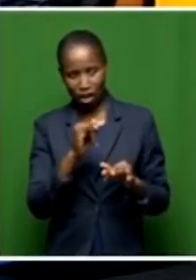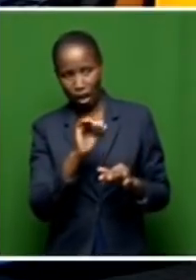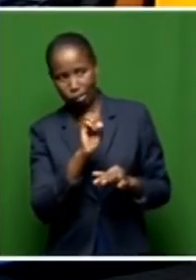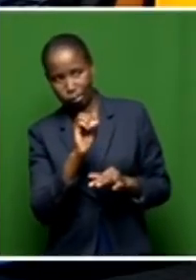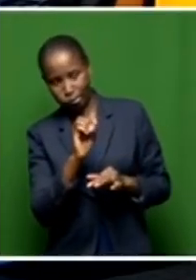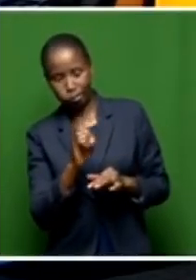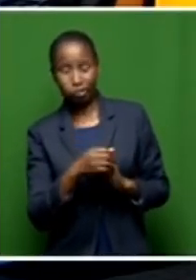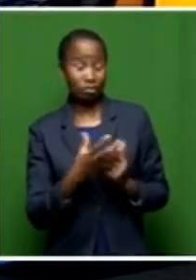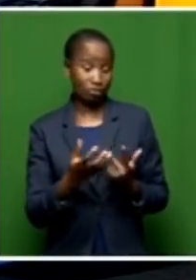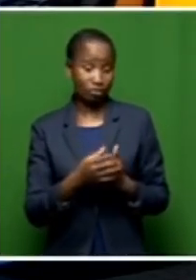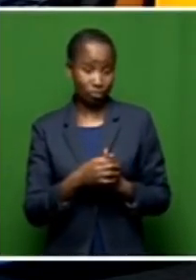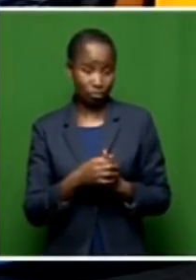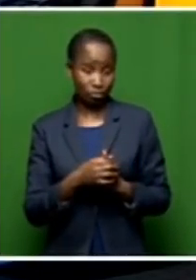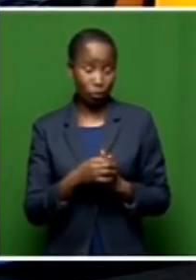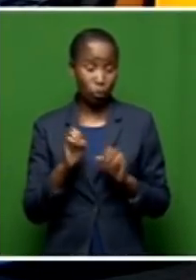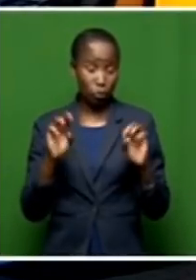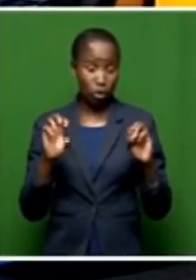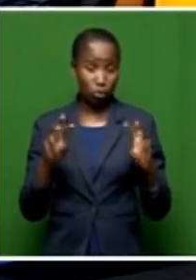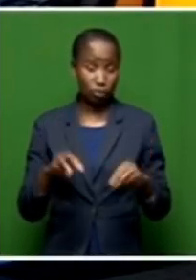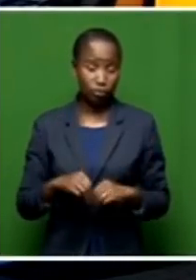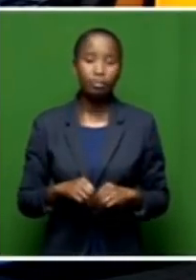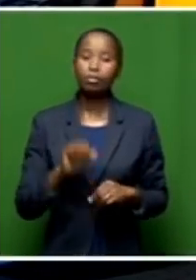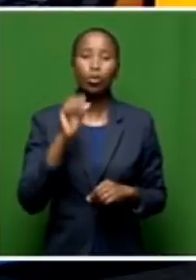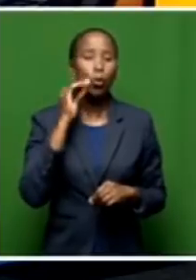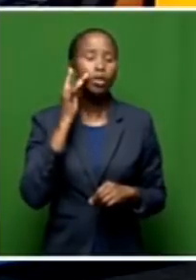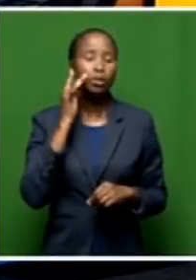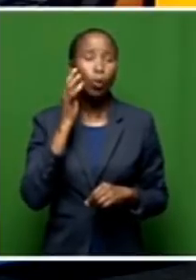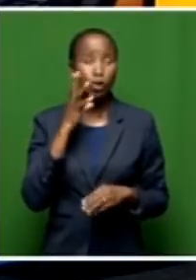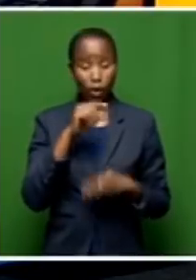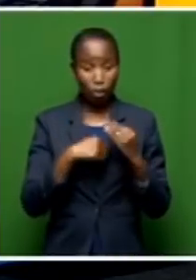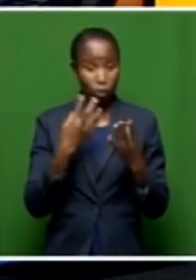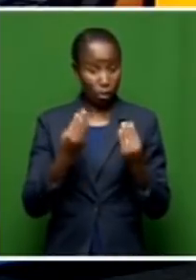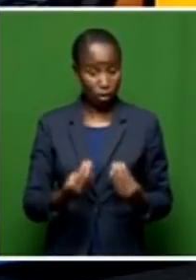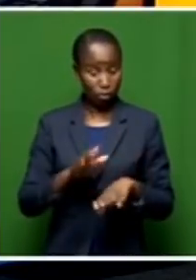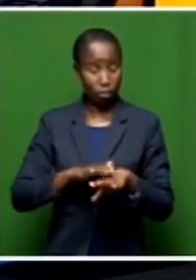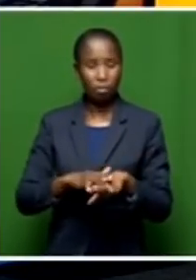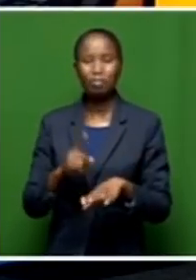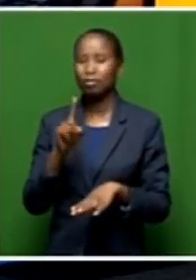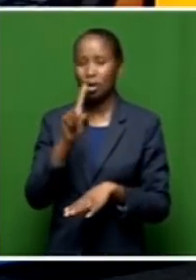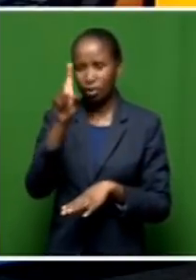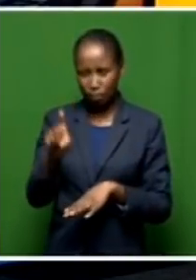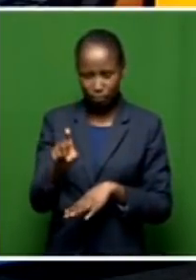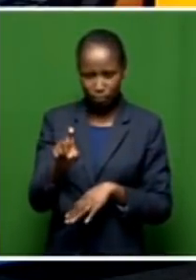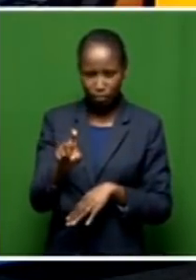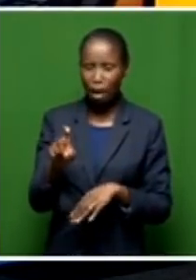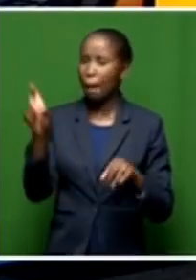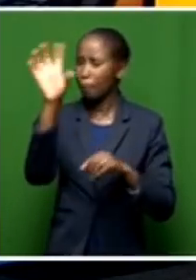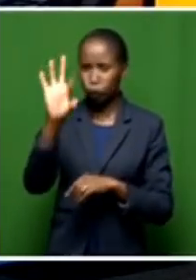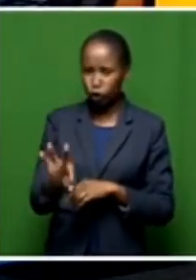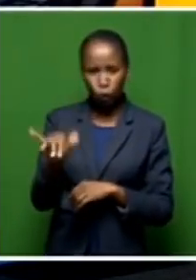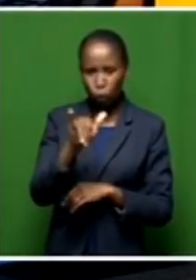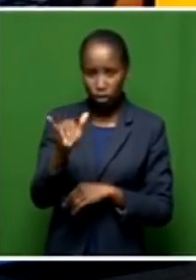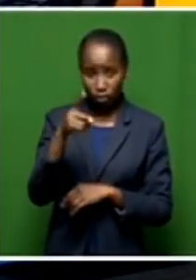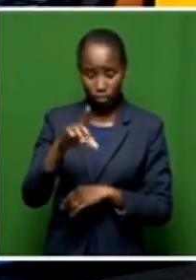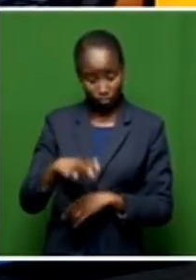your numbers a little bit more. What percentage of confidence do you have in these projections at the